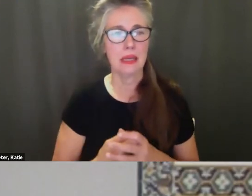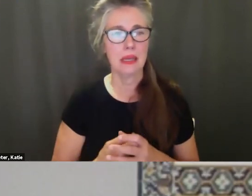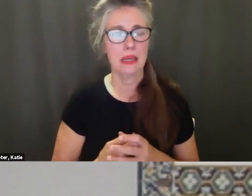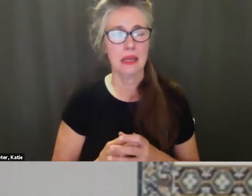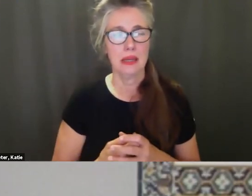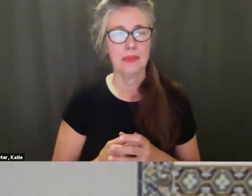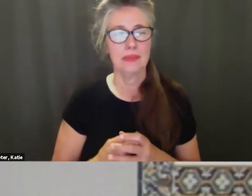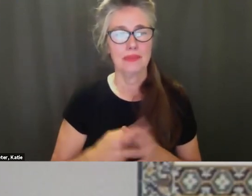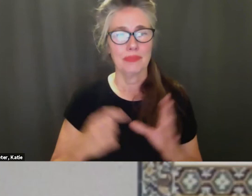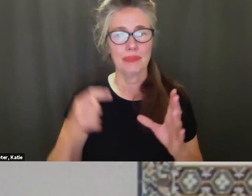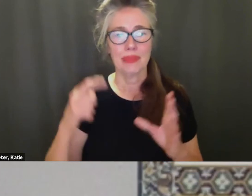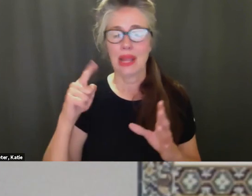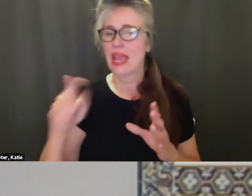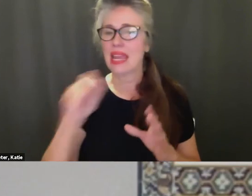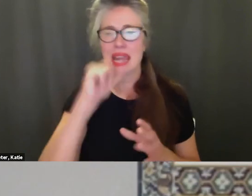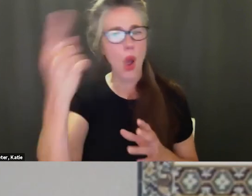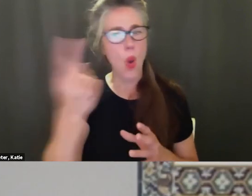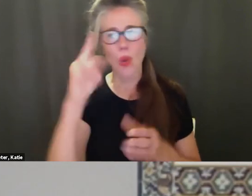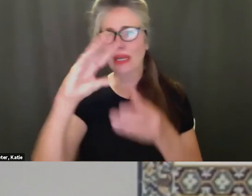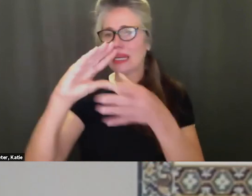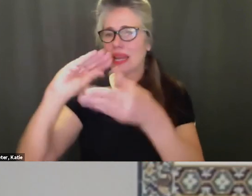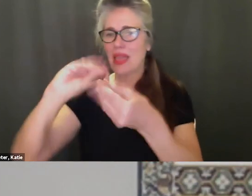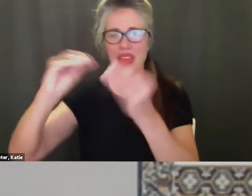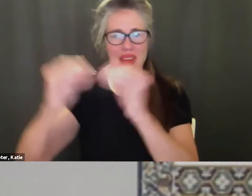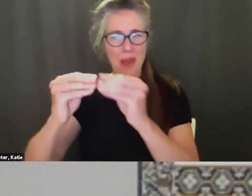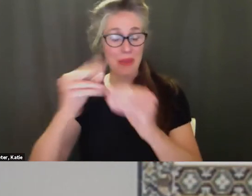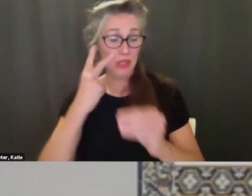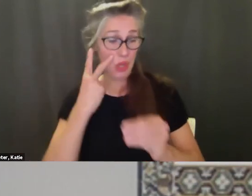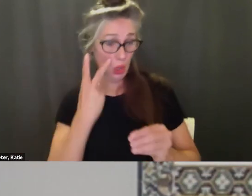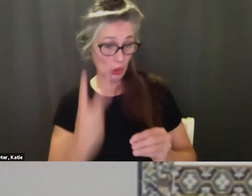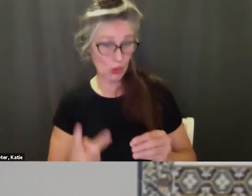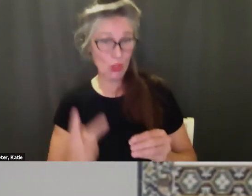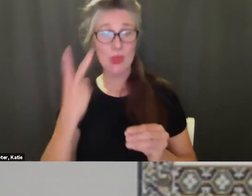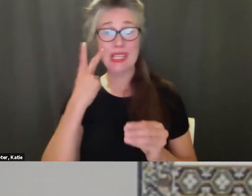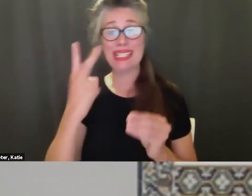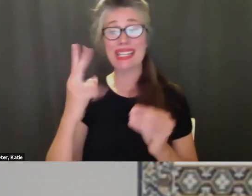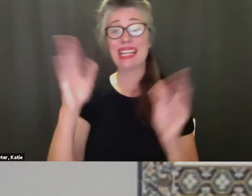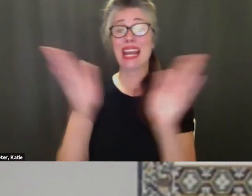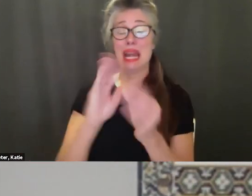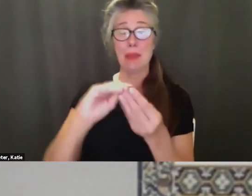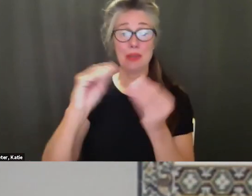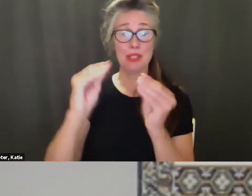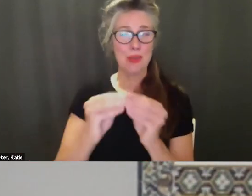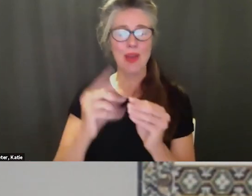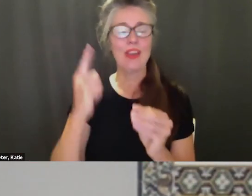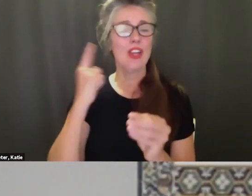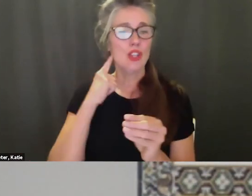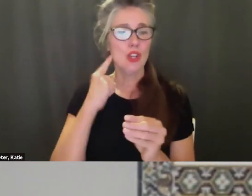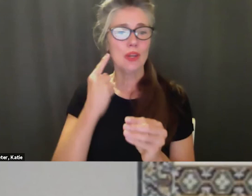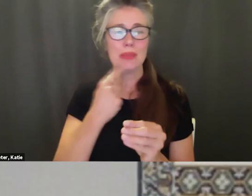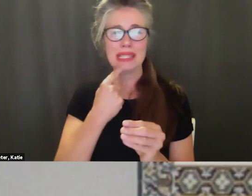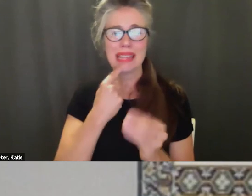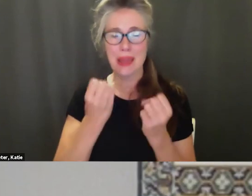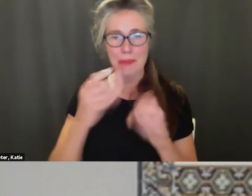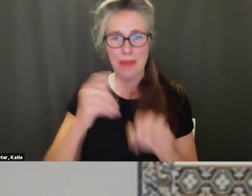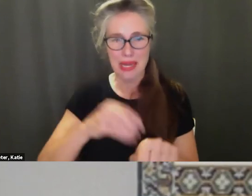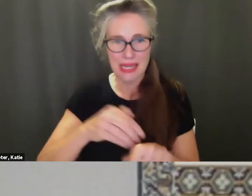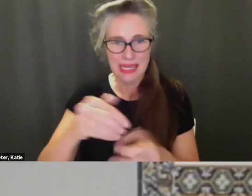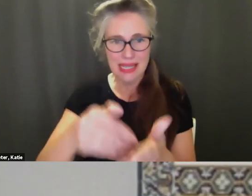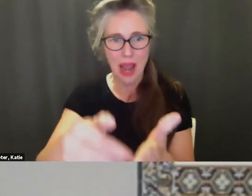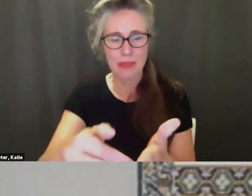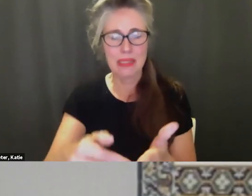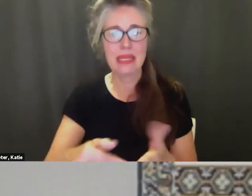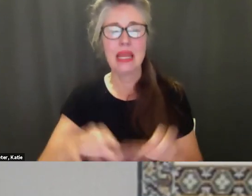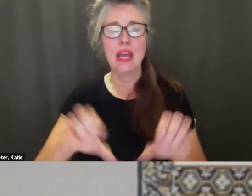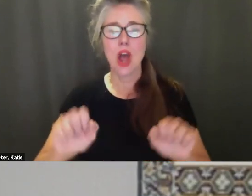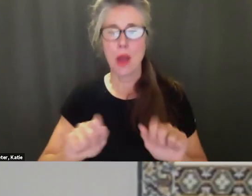stories beyond those numbers. It looks good when you have small numbers. It's this, you've heard me say that many, many times. And so here's the opportunity that we're doing it.